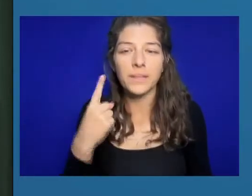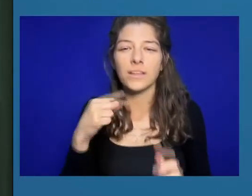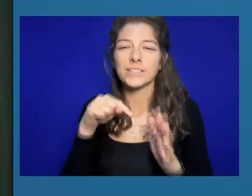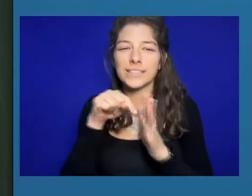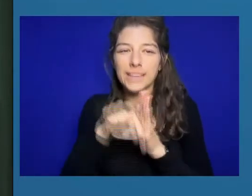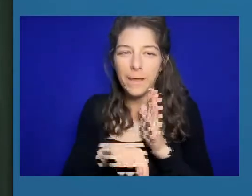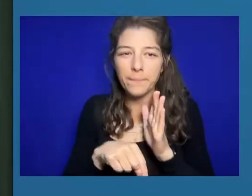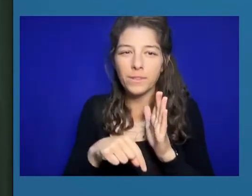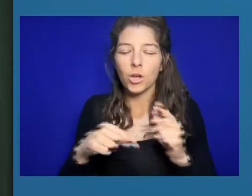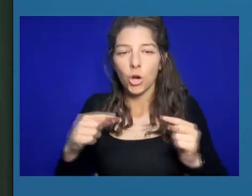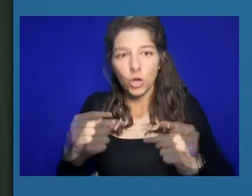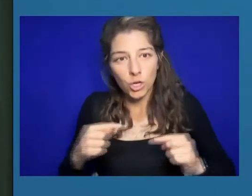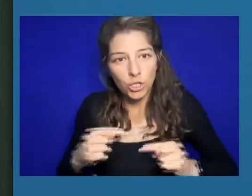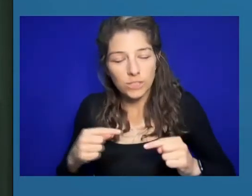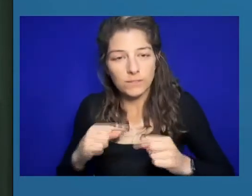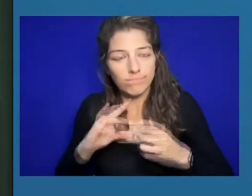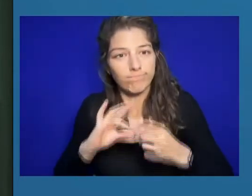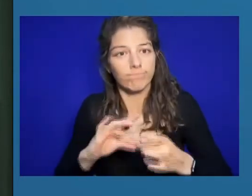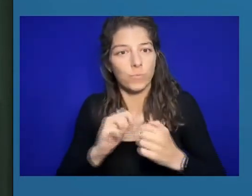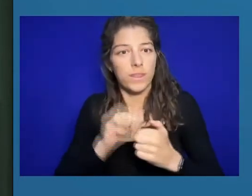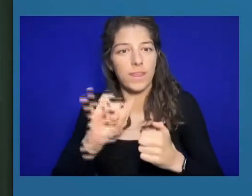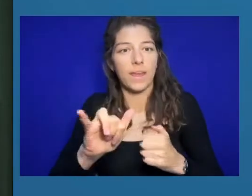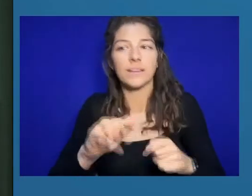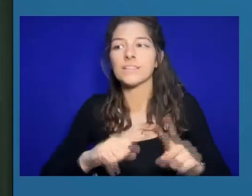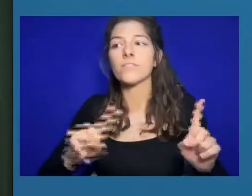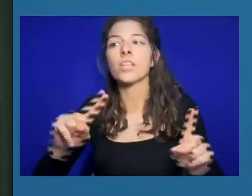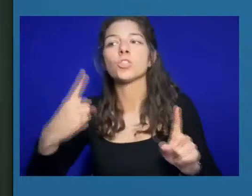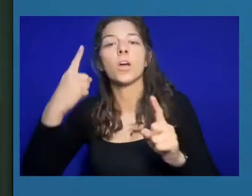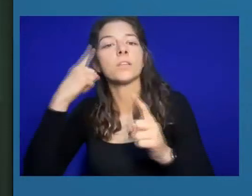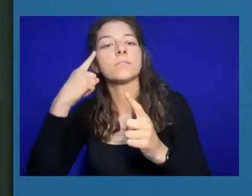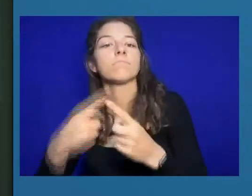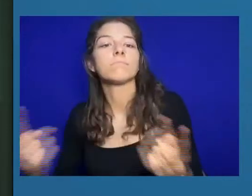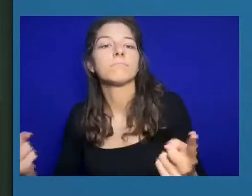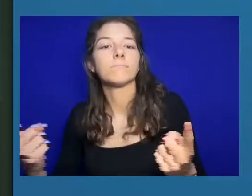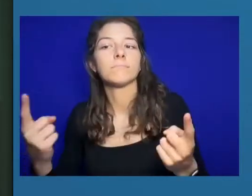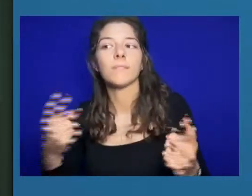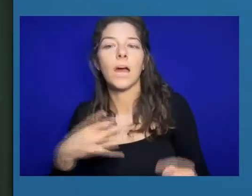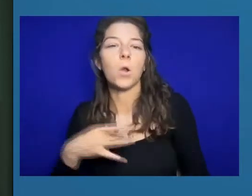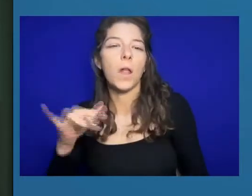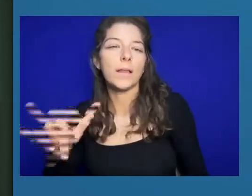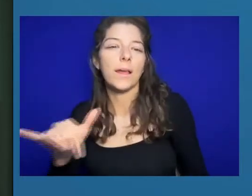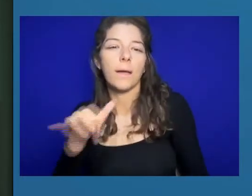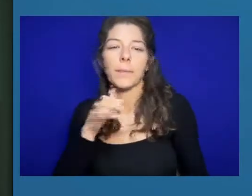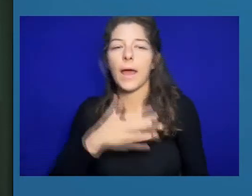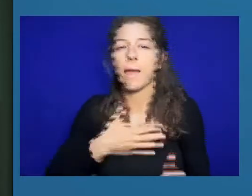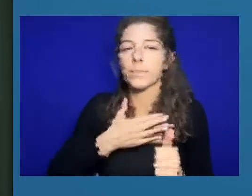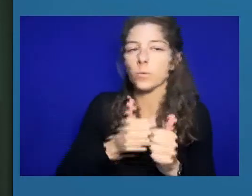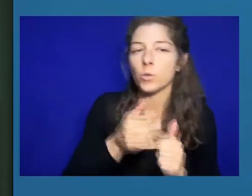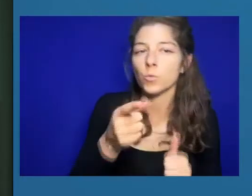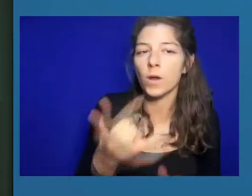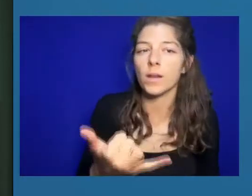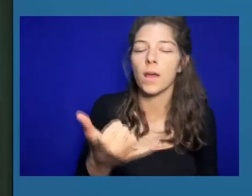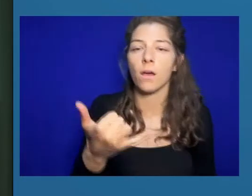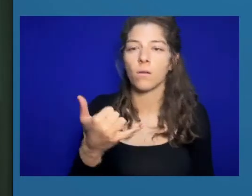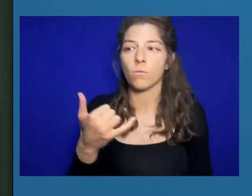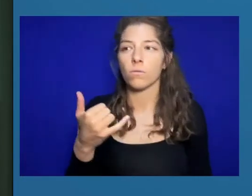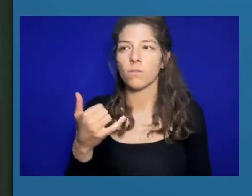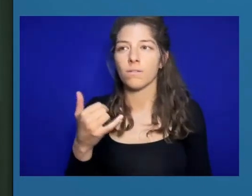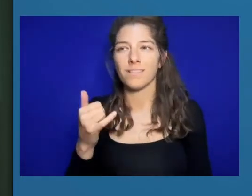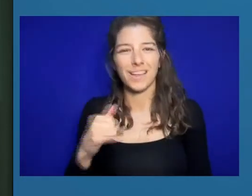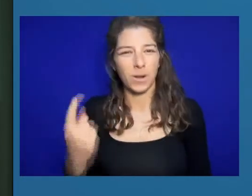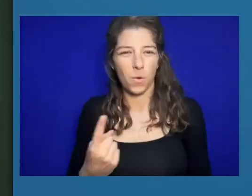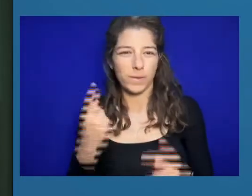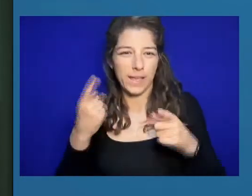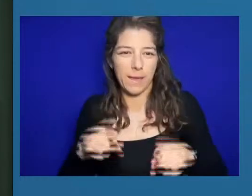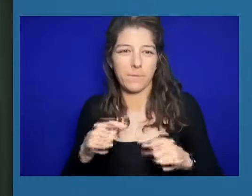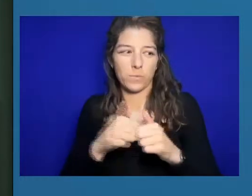a hurt that goes with that that's different than just a disagreement. Oh, I don't like that. I'm unhappy with you right now. That can always happen between